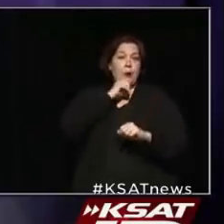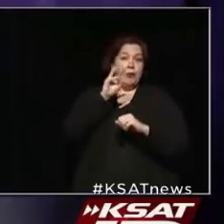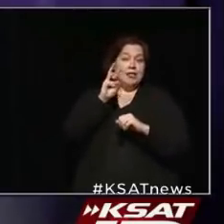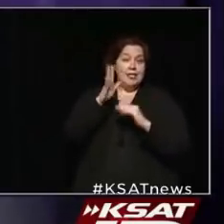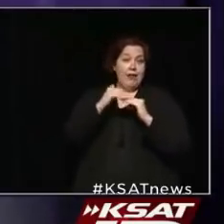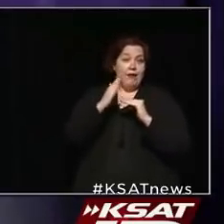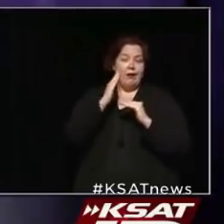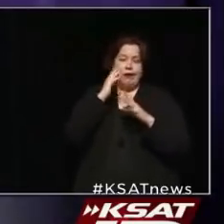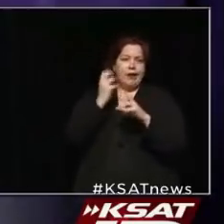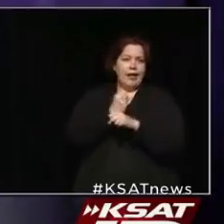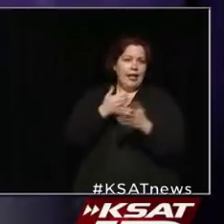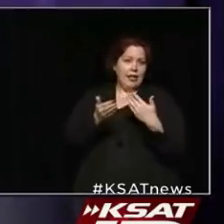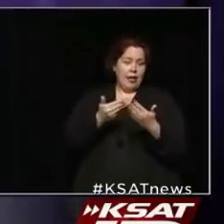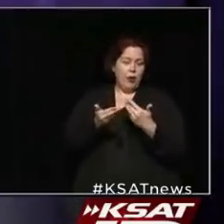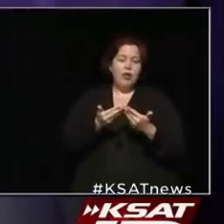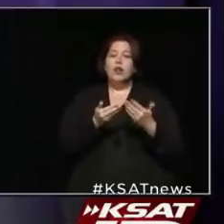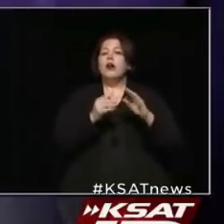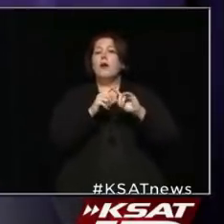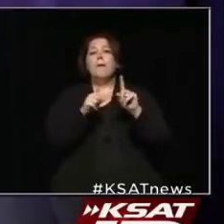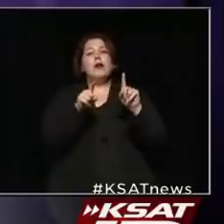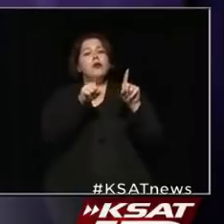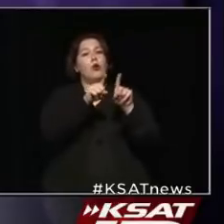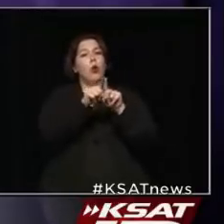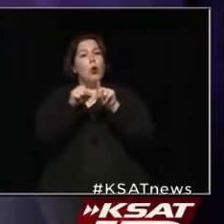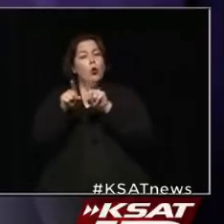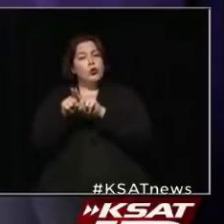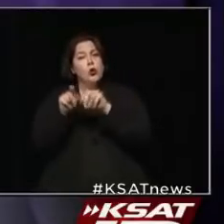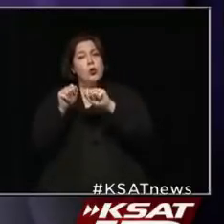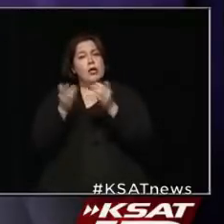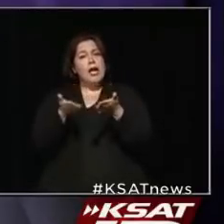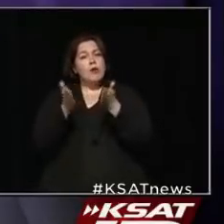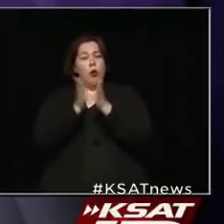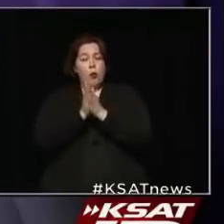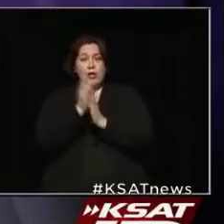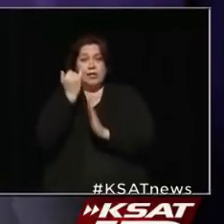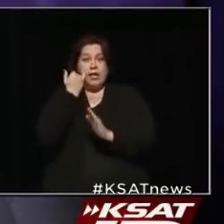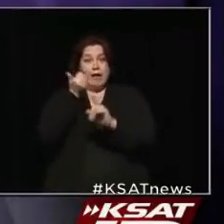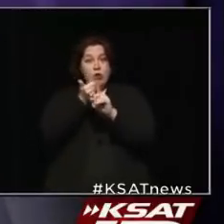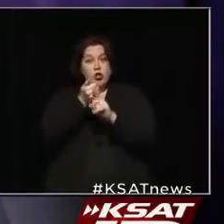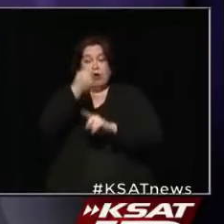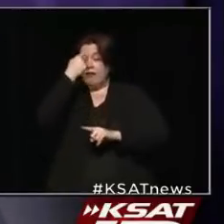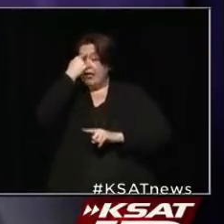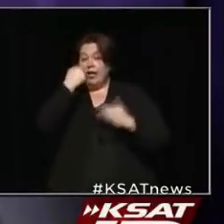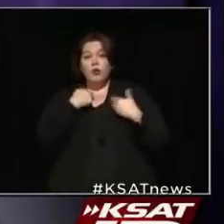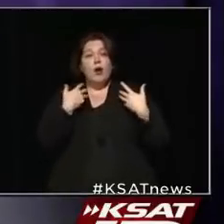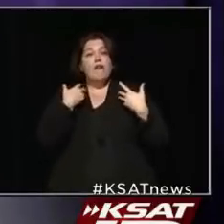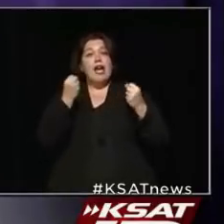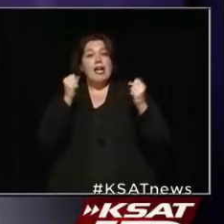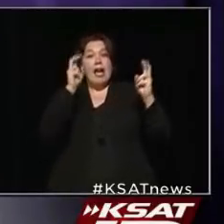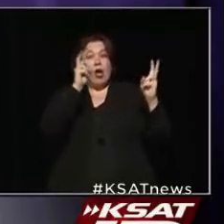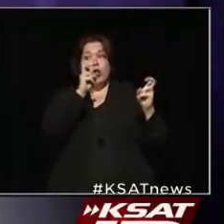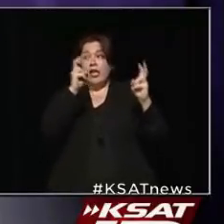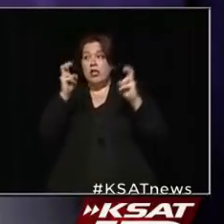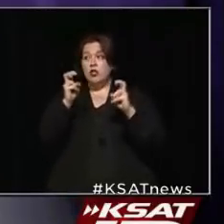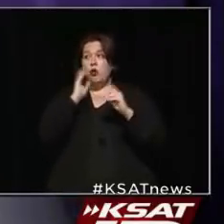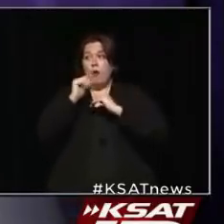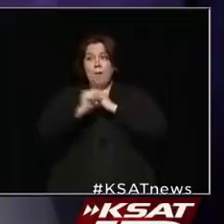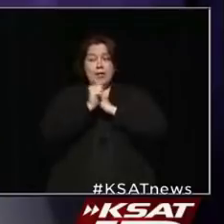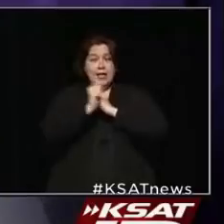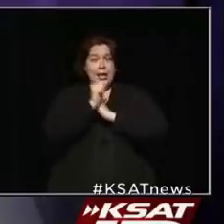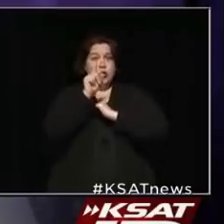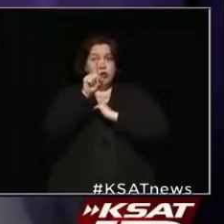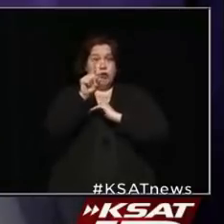older, you're going to get it right away. But you also can request it if you believe you have a health issue that makes it dangerous for you to go